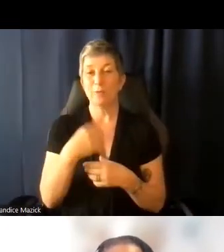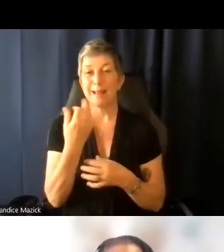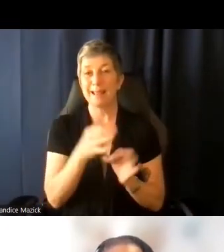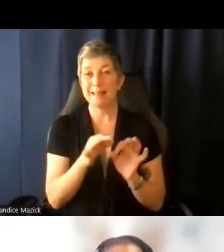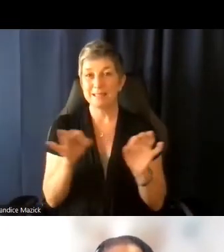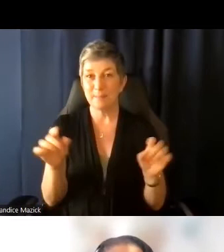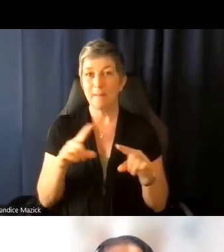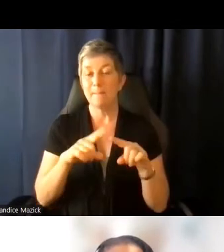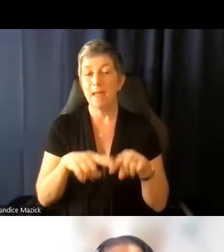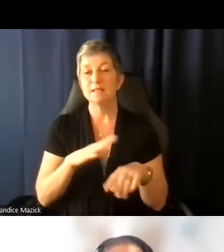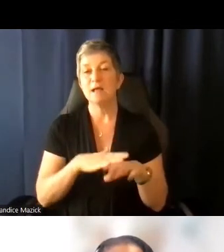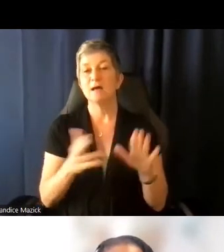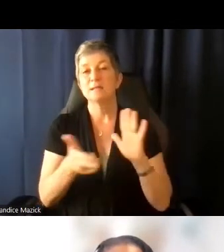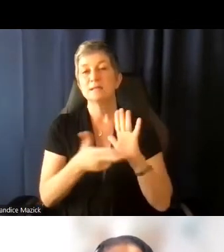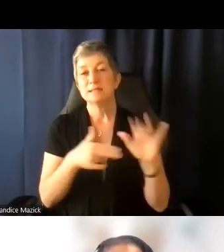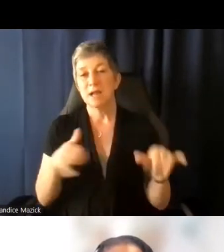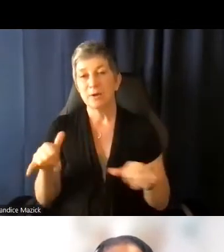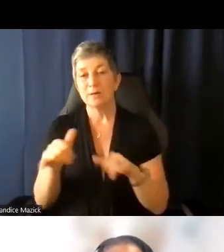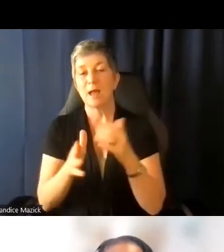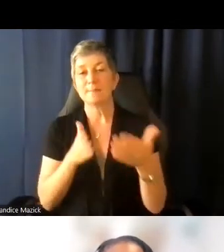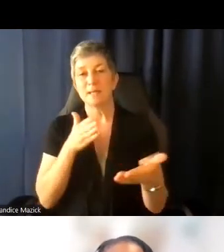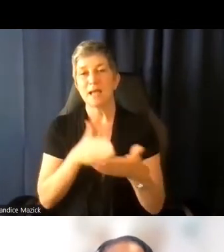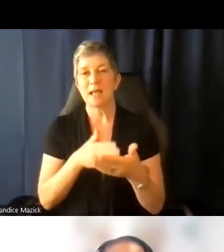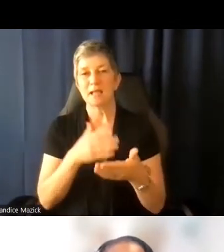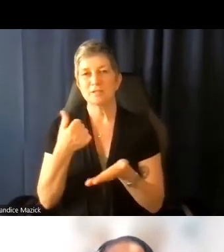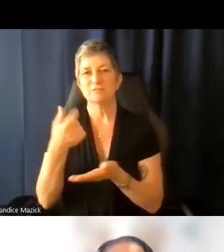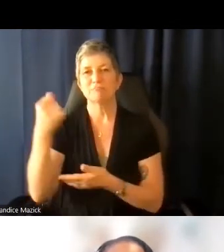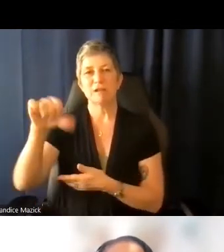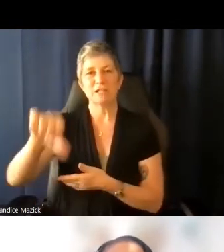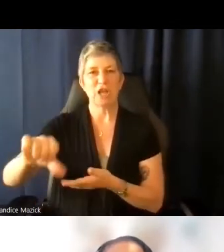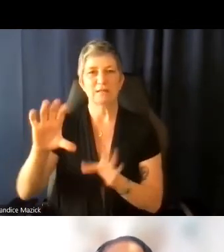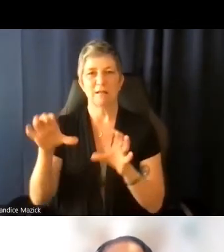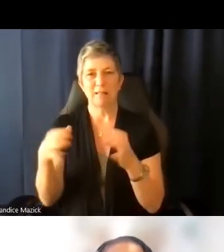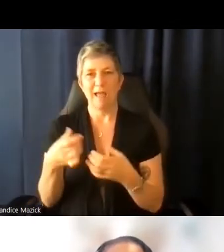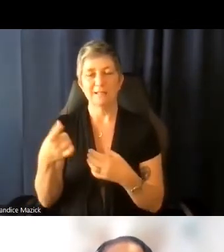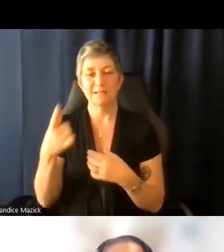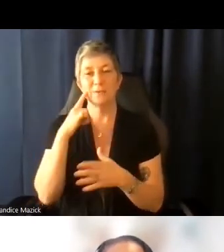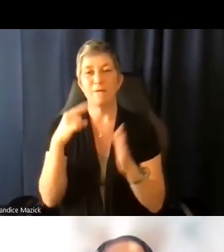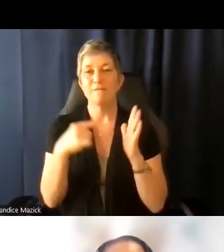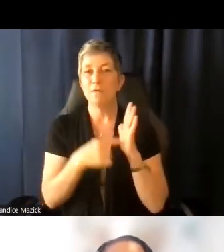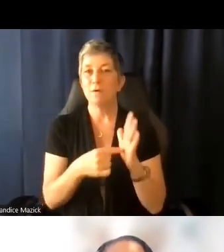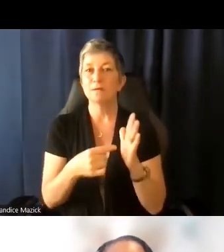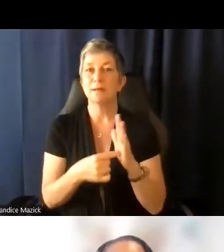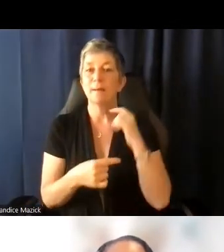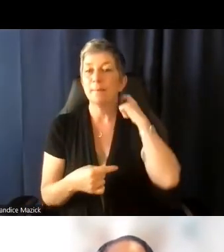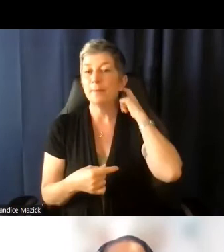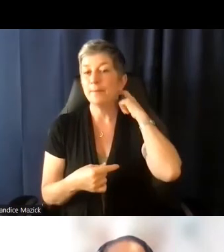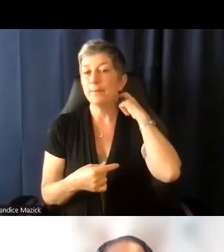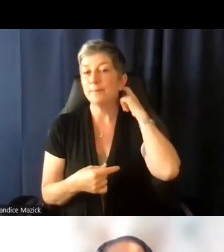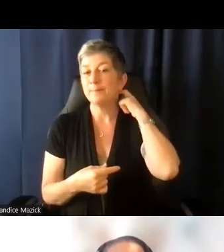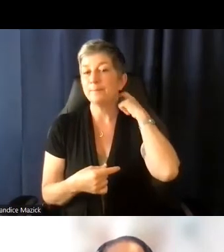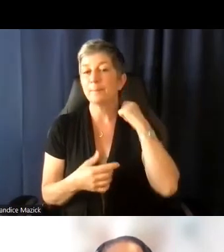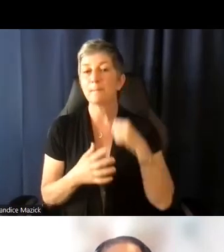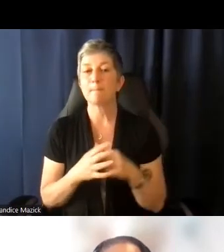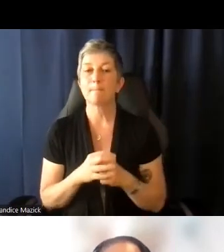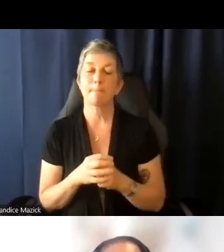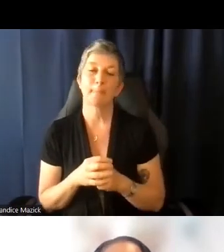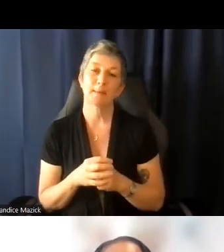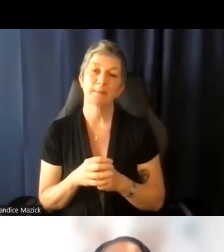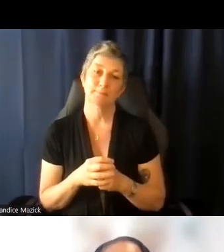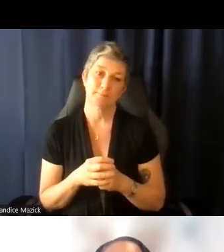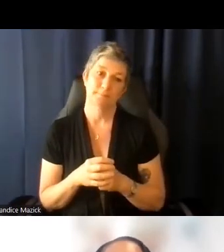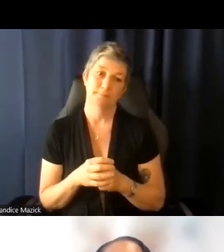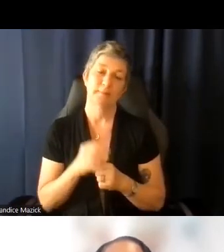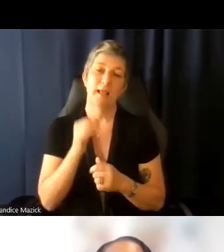upon stereotypes against protected classes. So for example, that wasn't the case